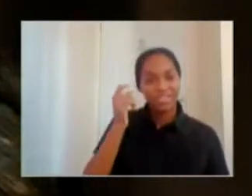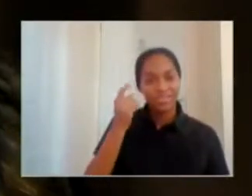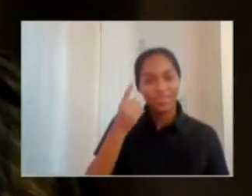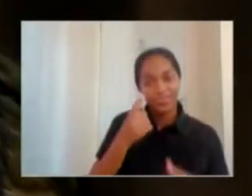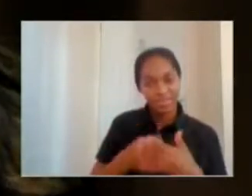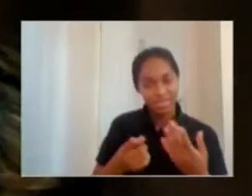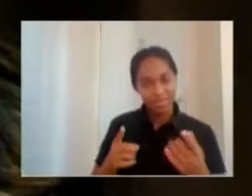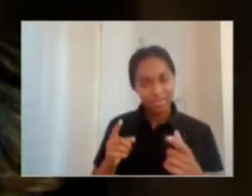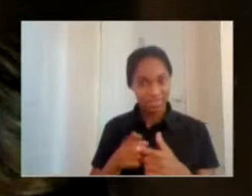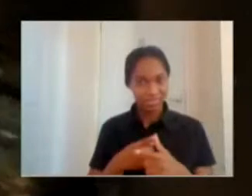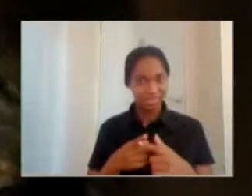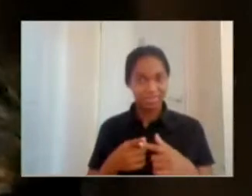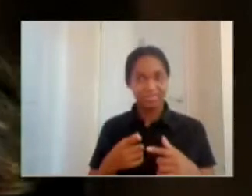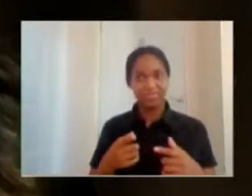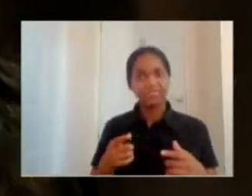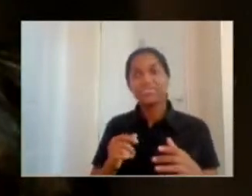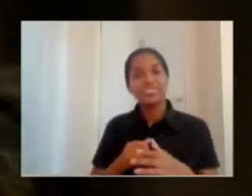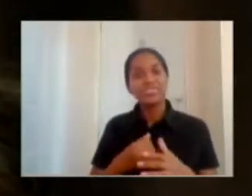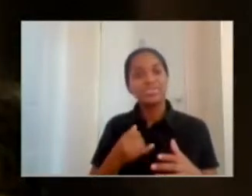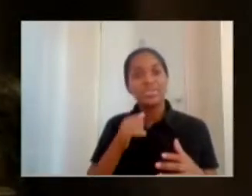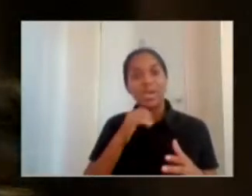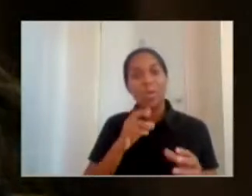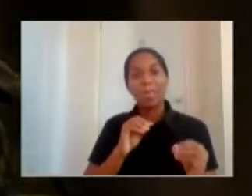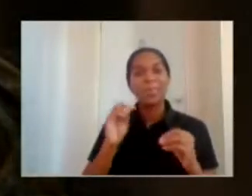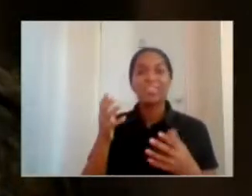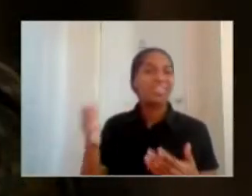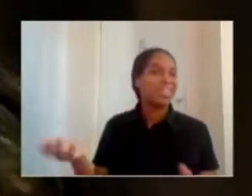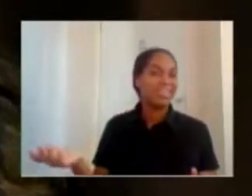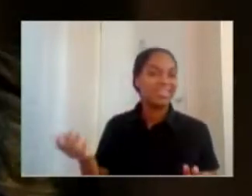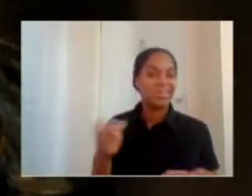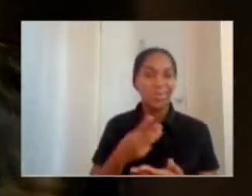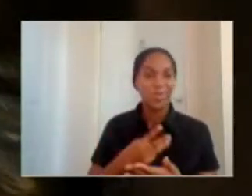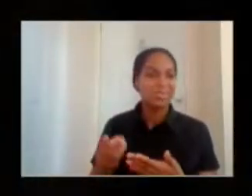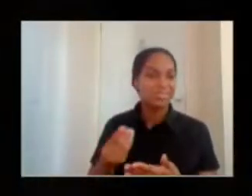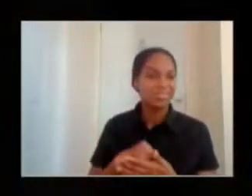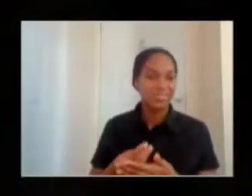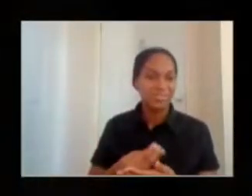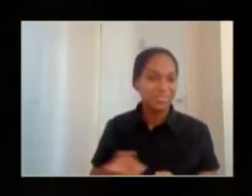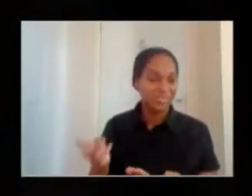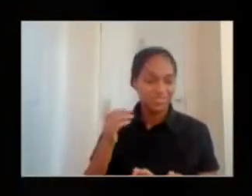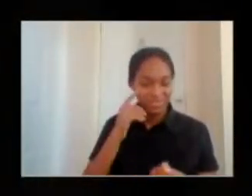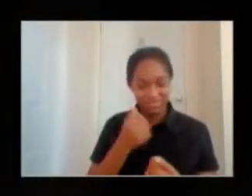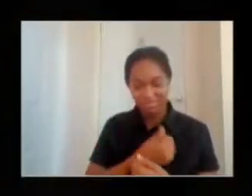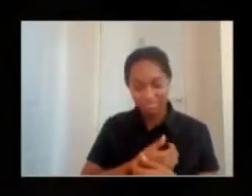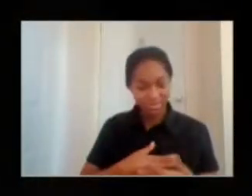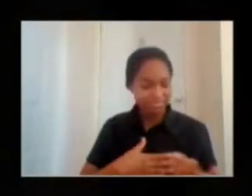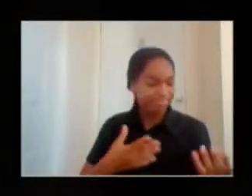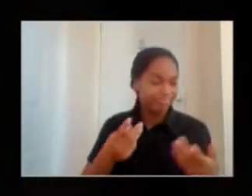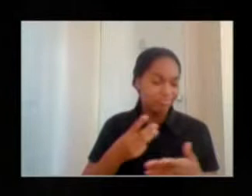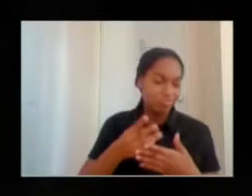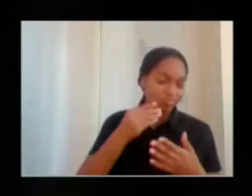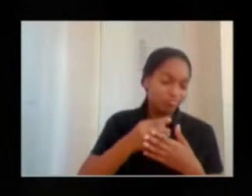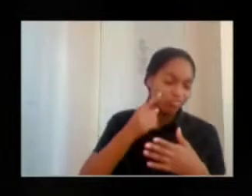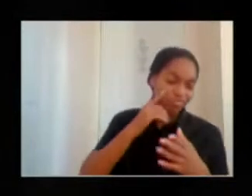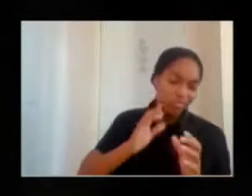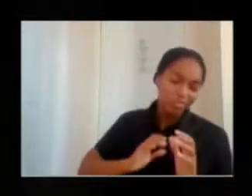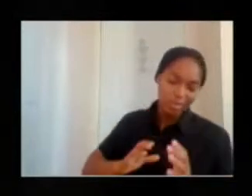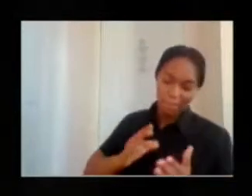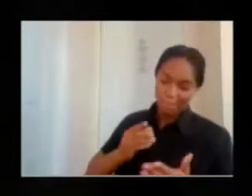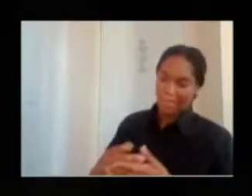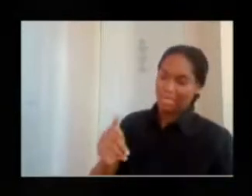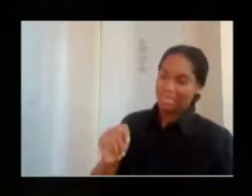then we just don't want to put it there, and it's waste of money for everybody. It's a waste of money for the consumer buying that TV